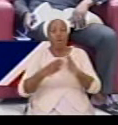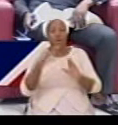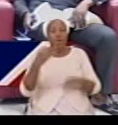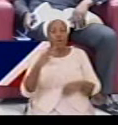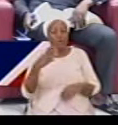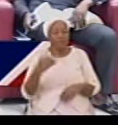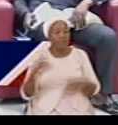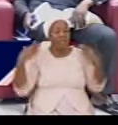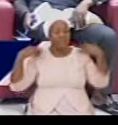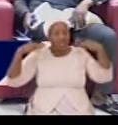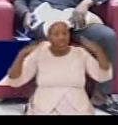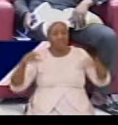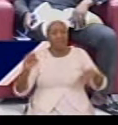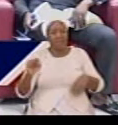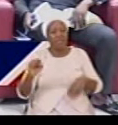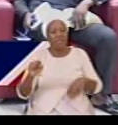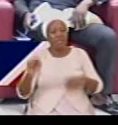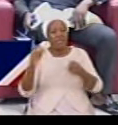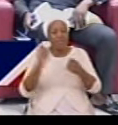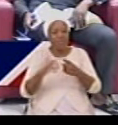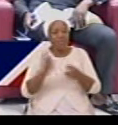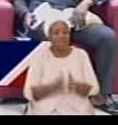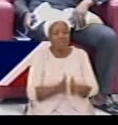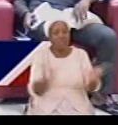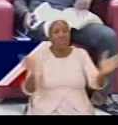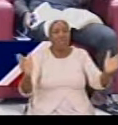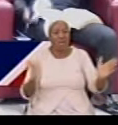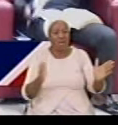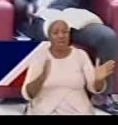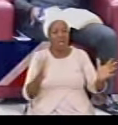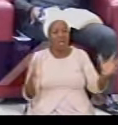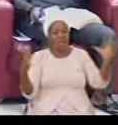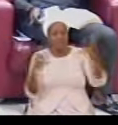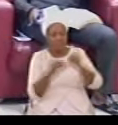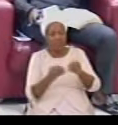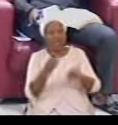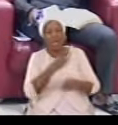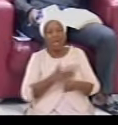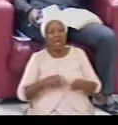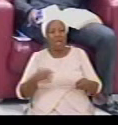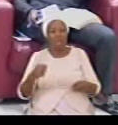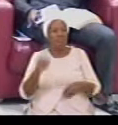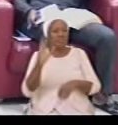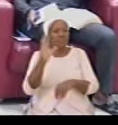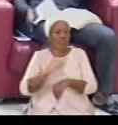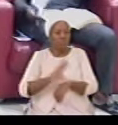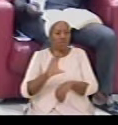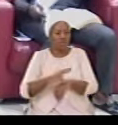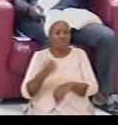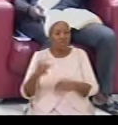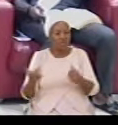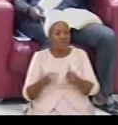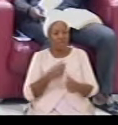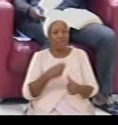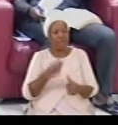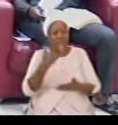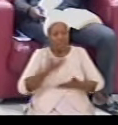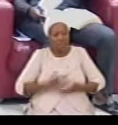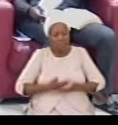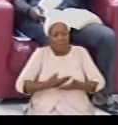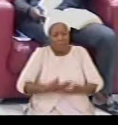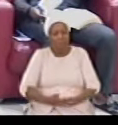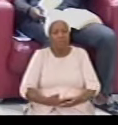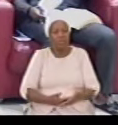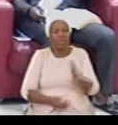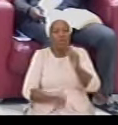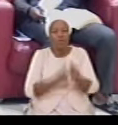angels, to the general assembly and church of the firstborn, which